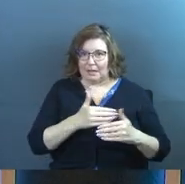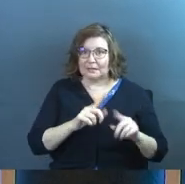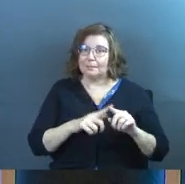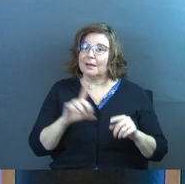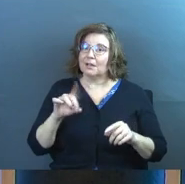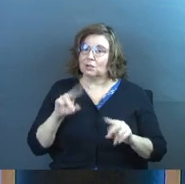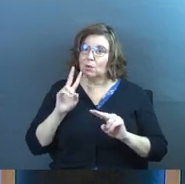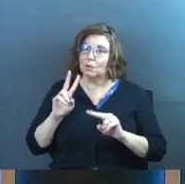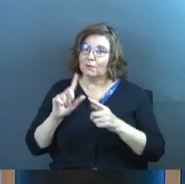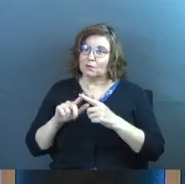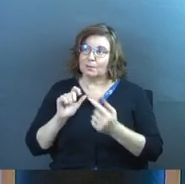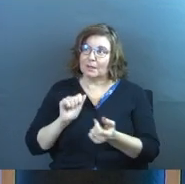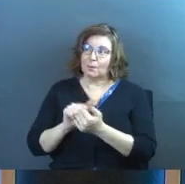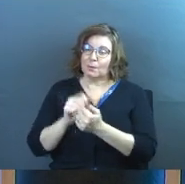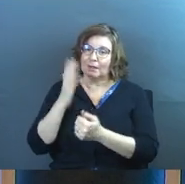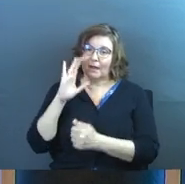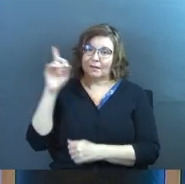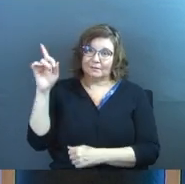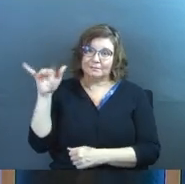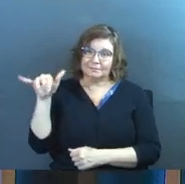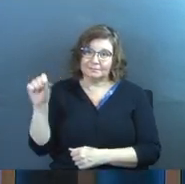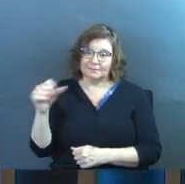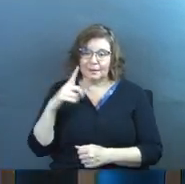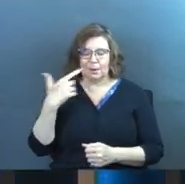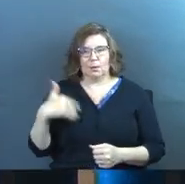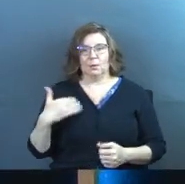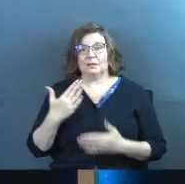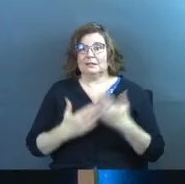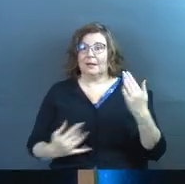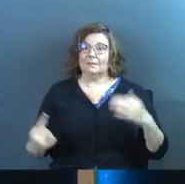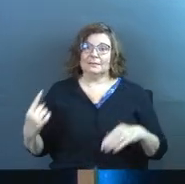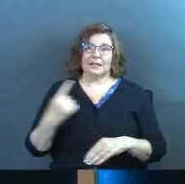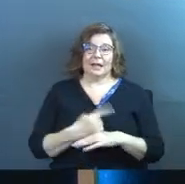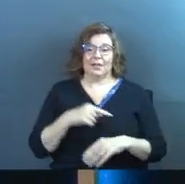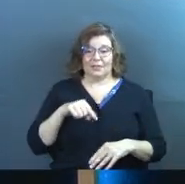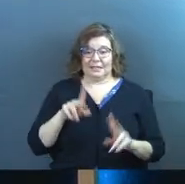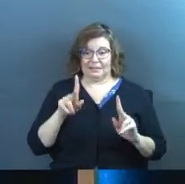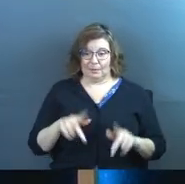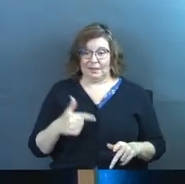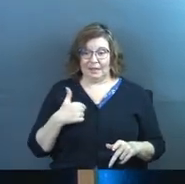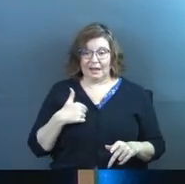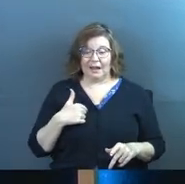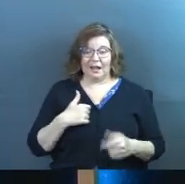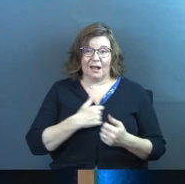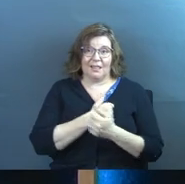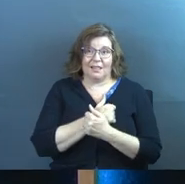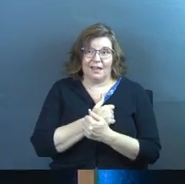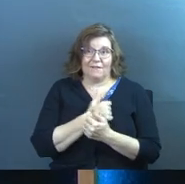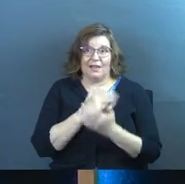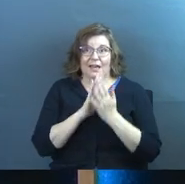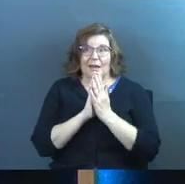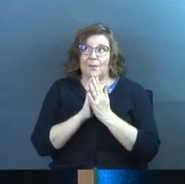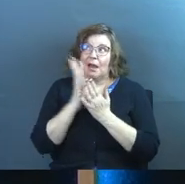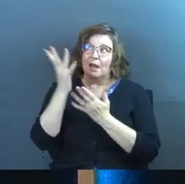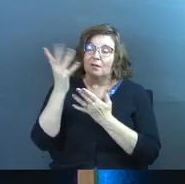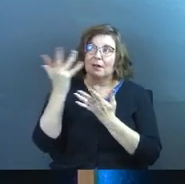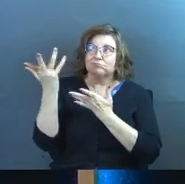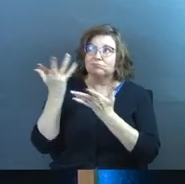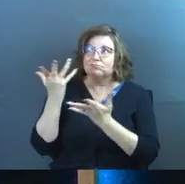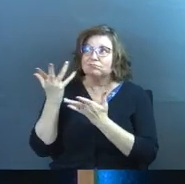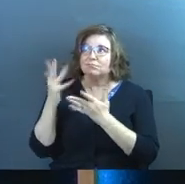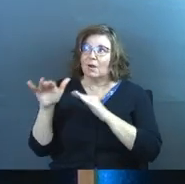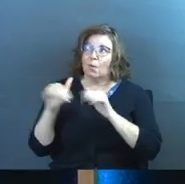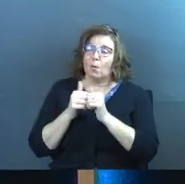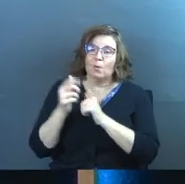process, but I do look forward to being with him. Because, man, someday, this person that I, like, love and I pray to and I talk to